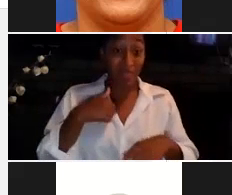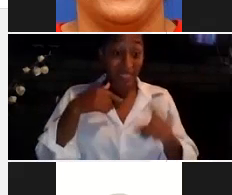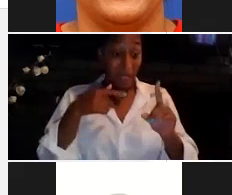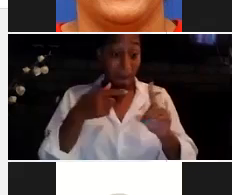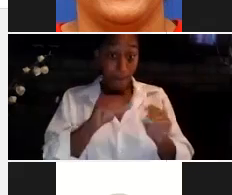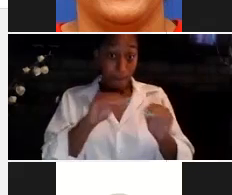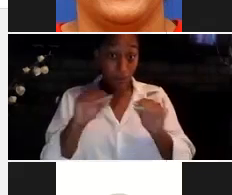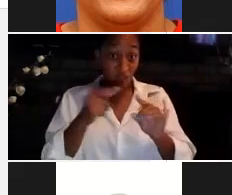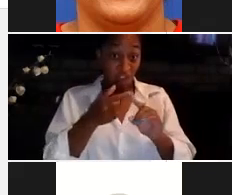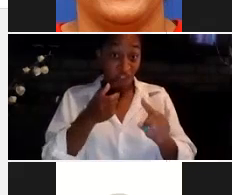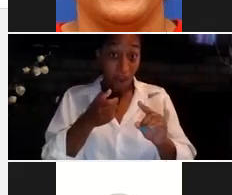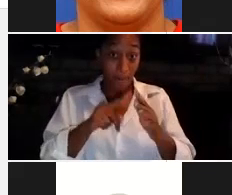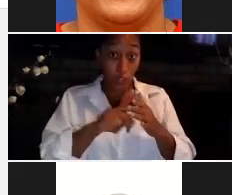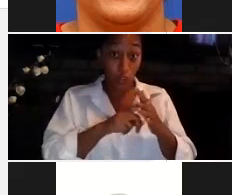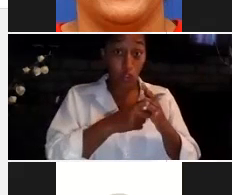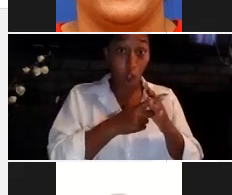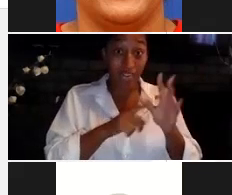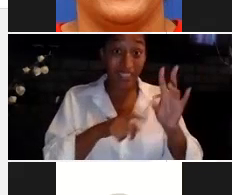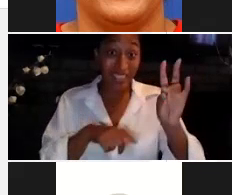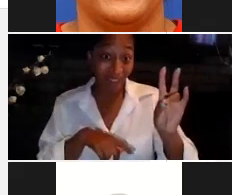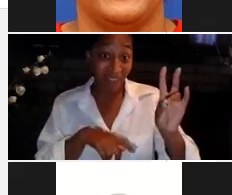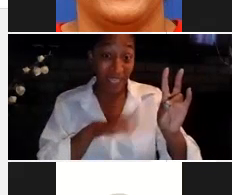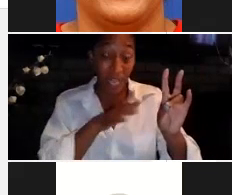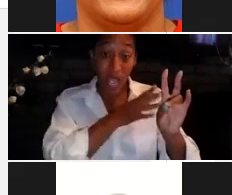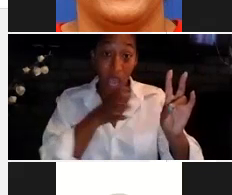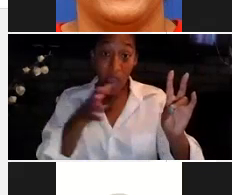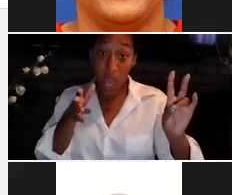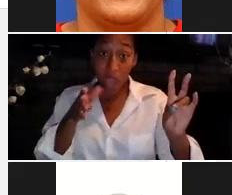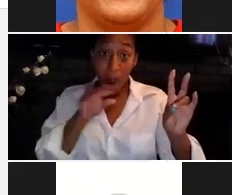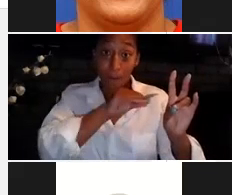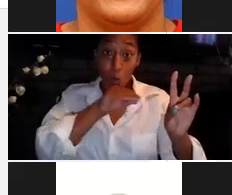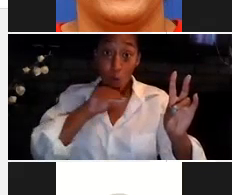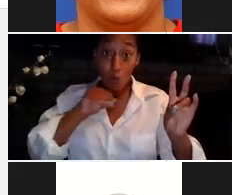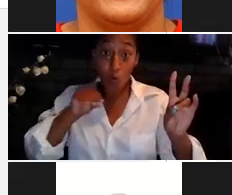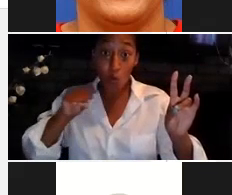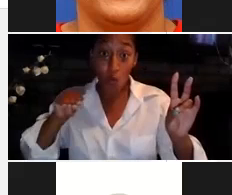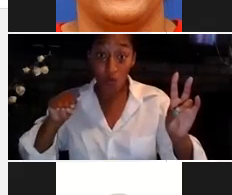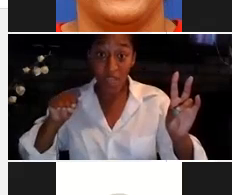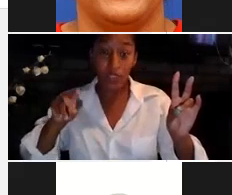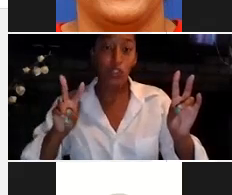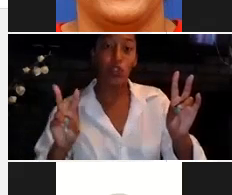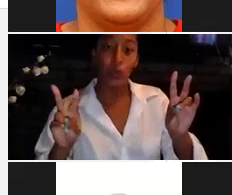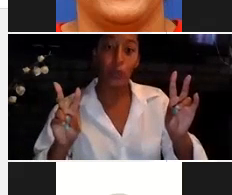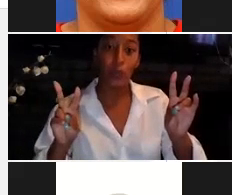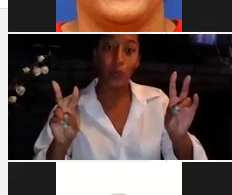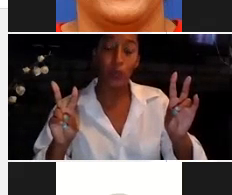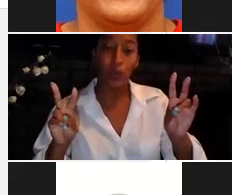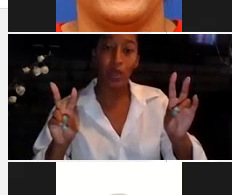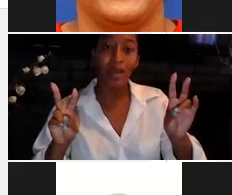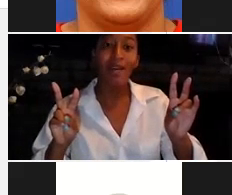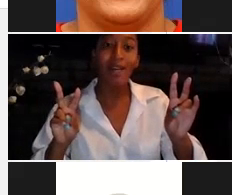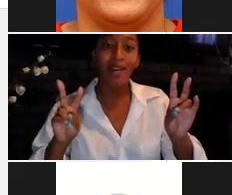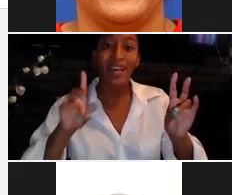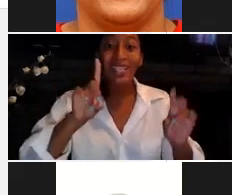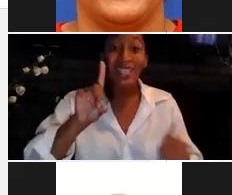the starting position was 7 and the final position was 2, then the displacement is 2 minus